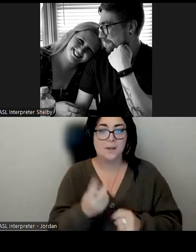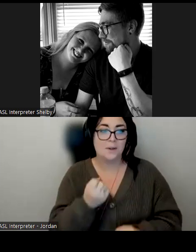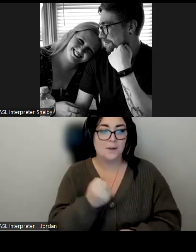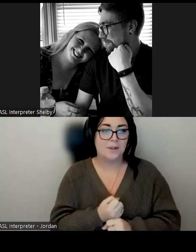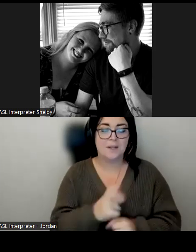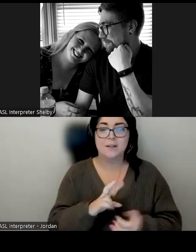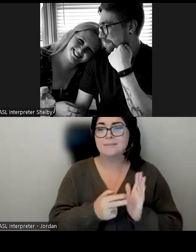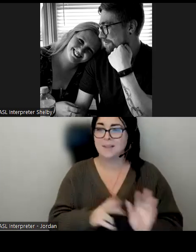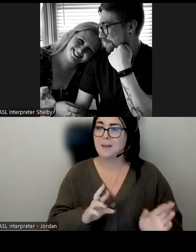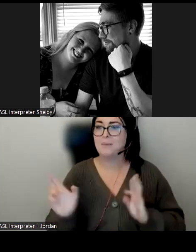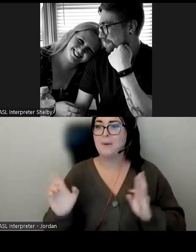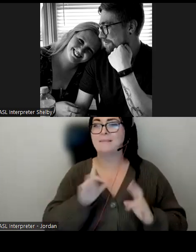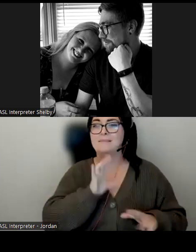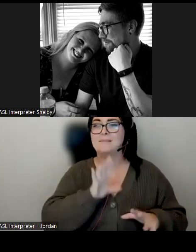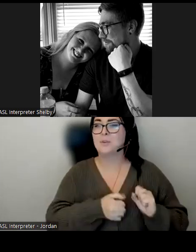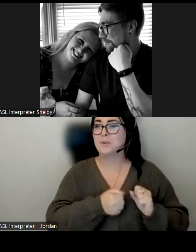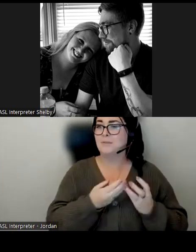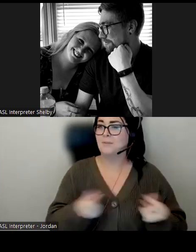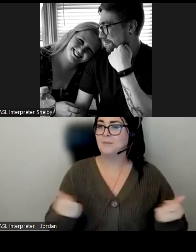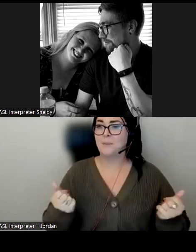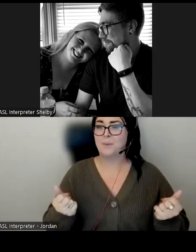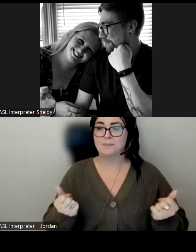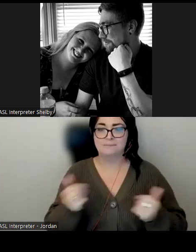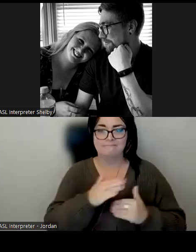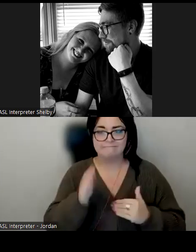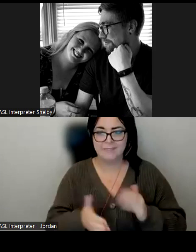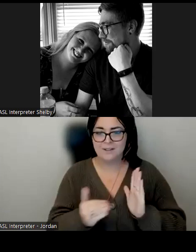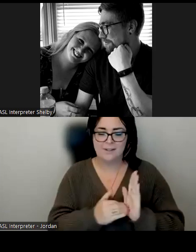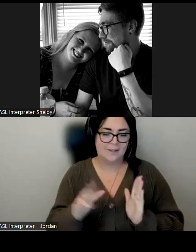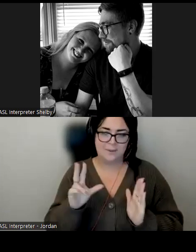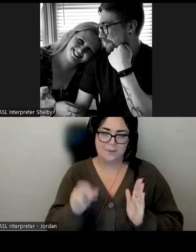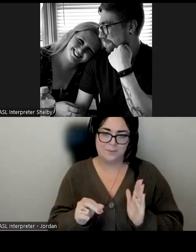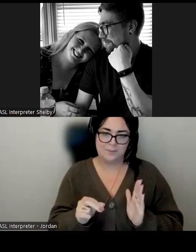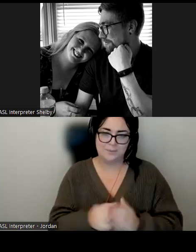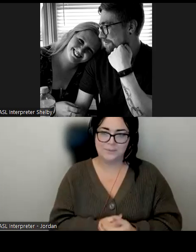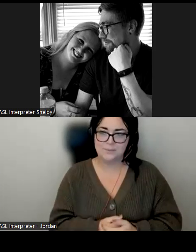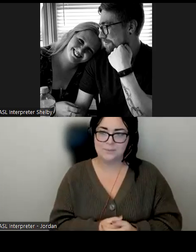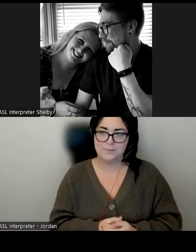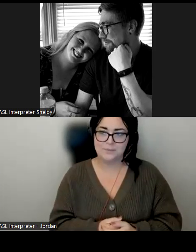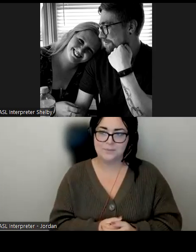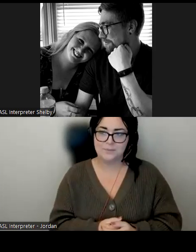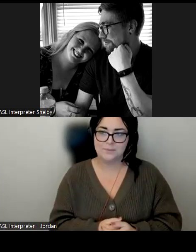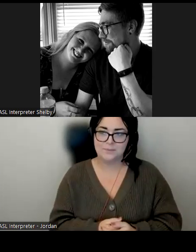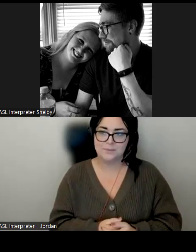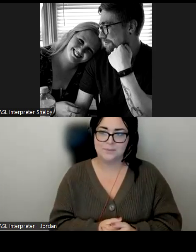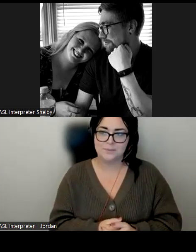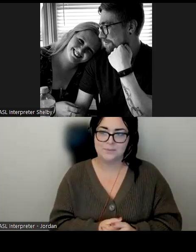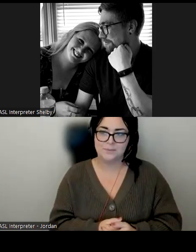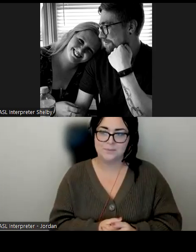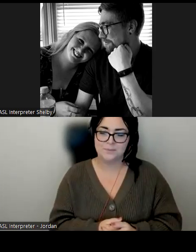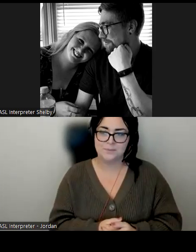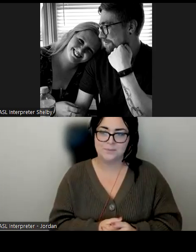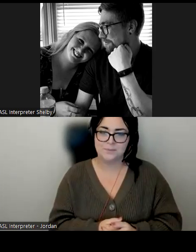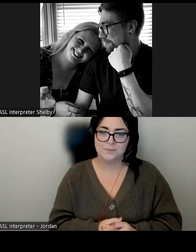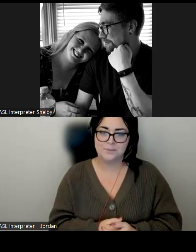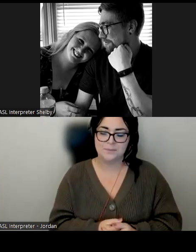can be done grieving. That's not true. What they're referring to is because there is